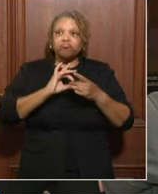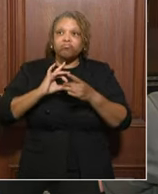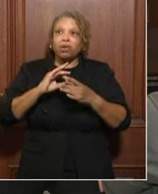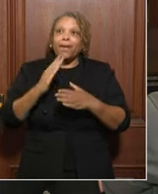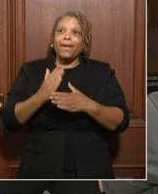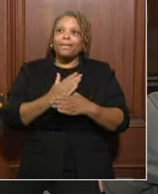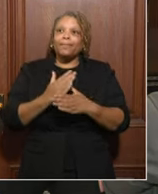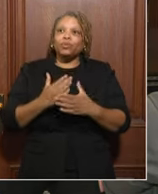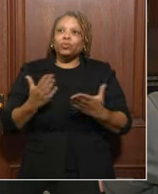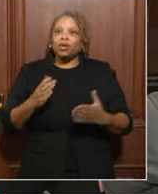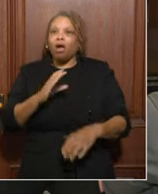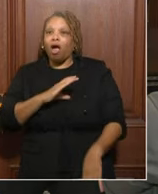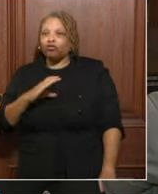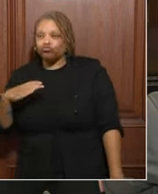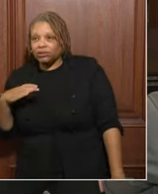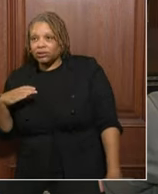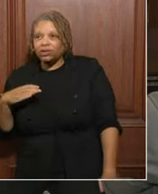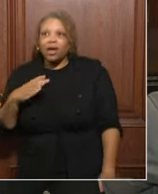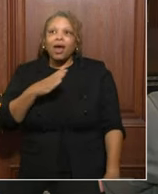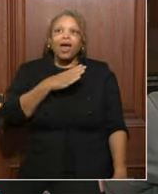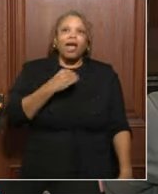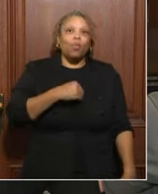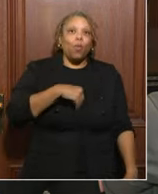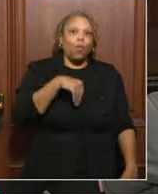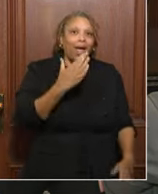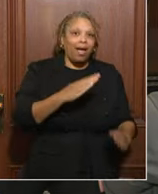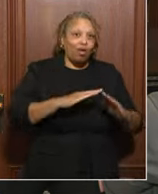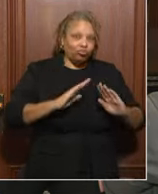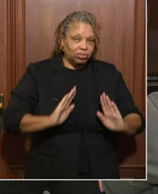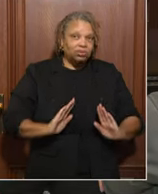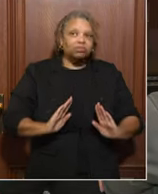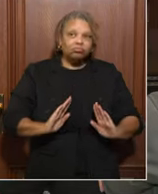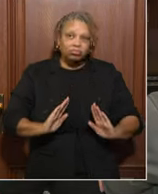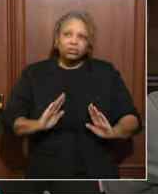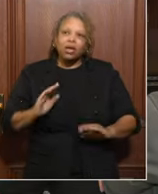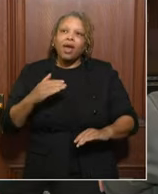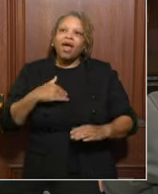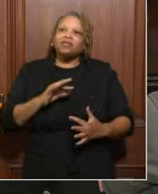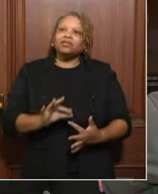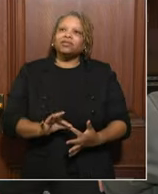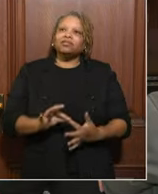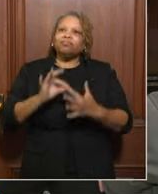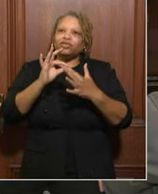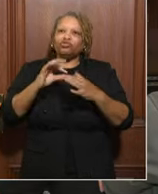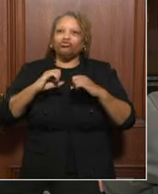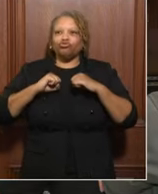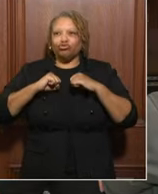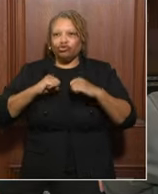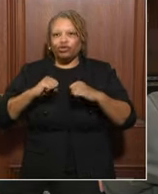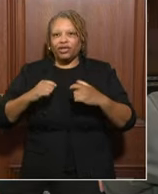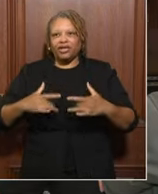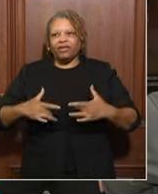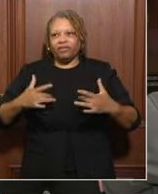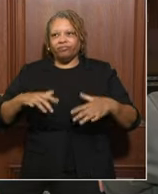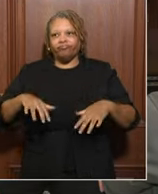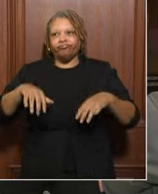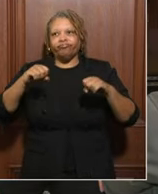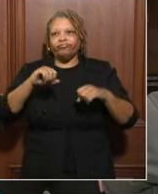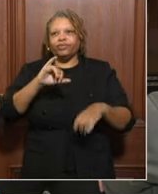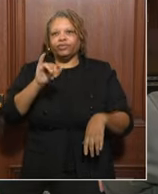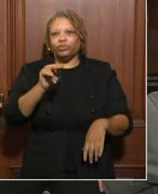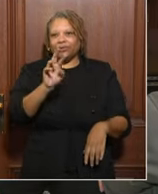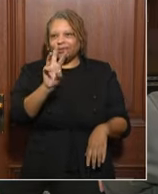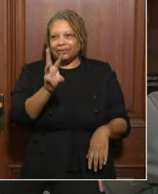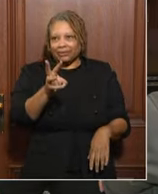have a national special security event for January 6th. That's a big difference. And I think another thing